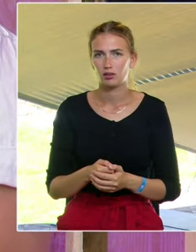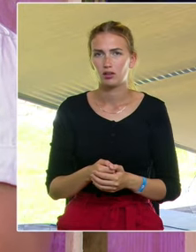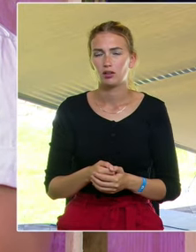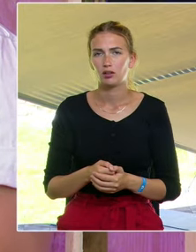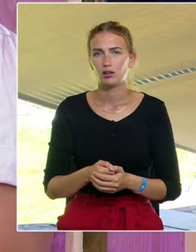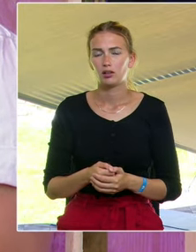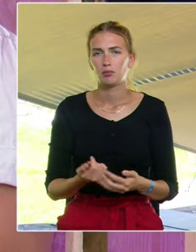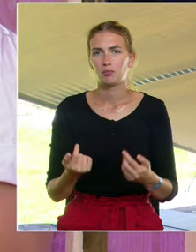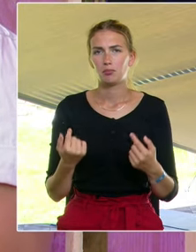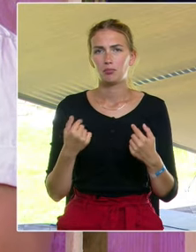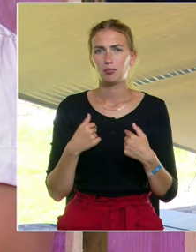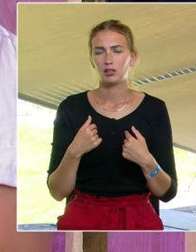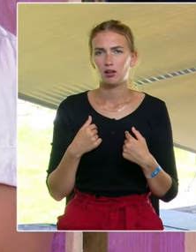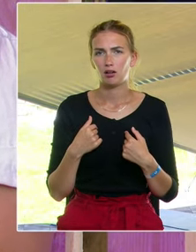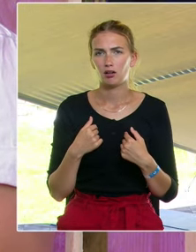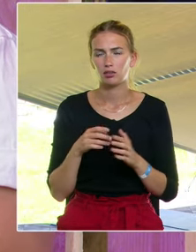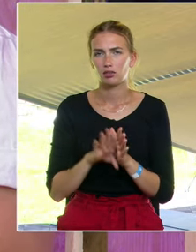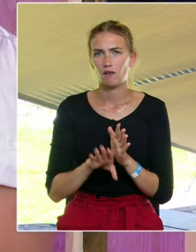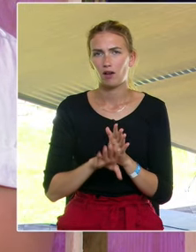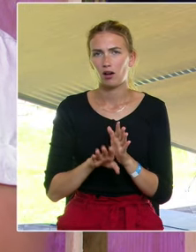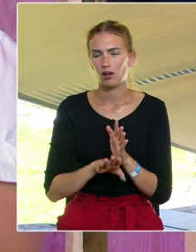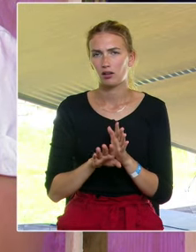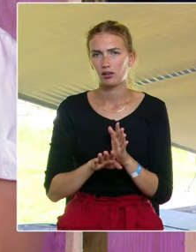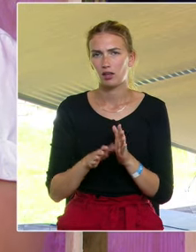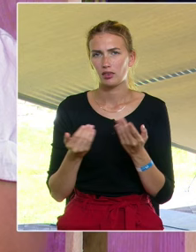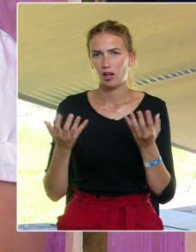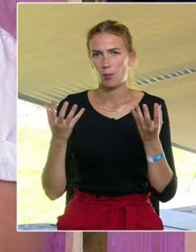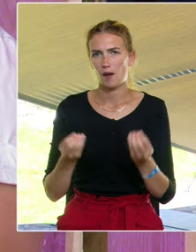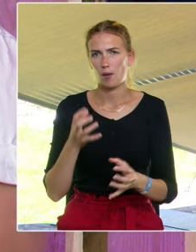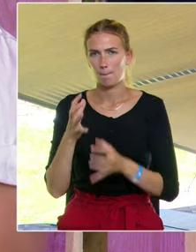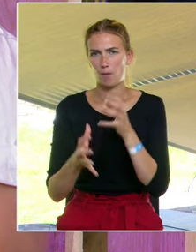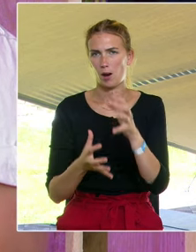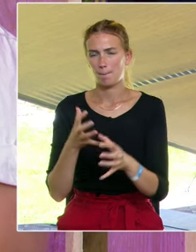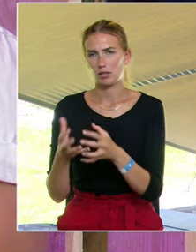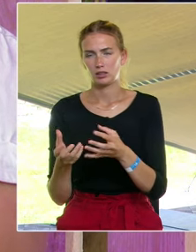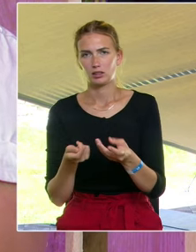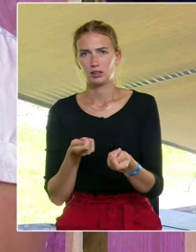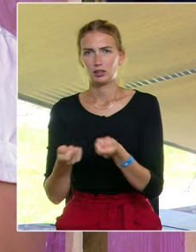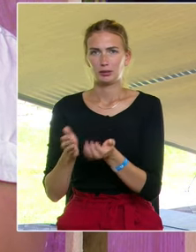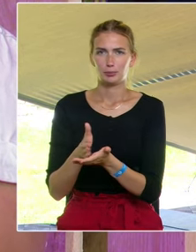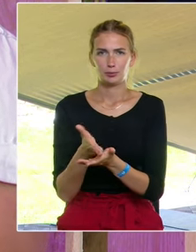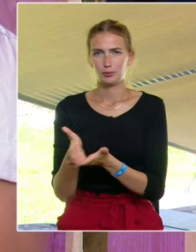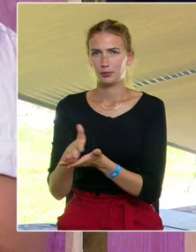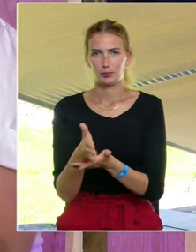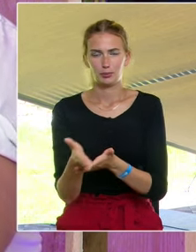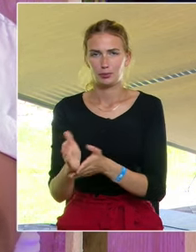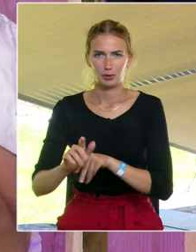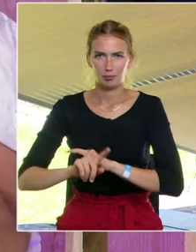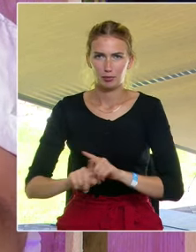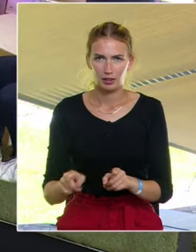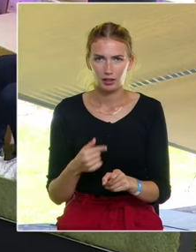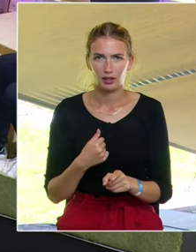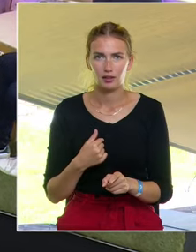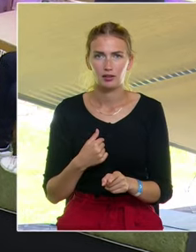I don't really like operate in today's world. But as I said, like, you know, whatever we